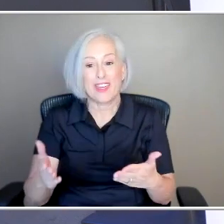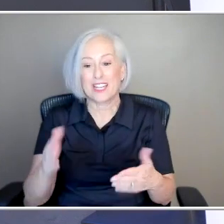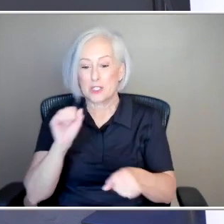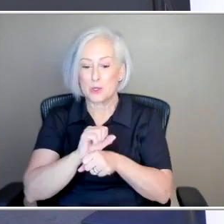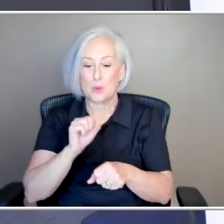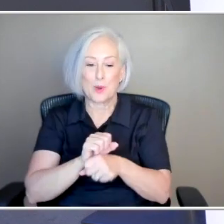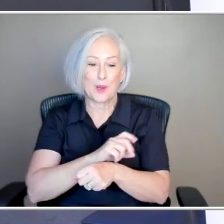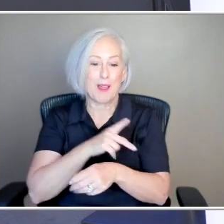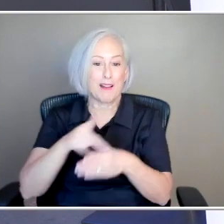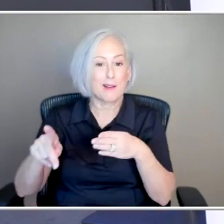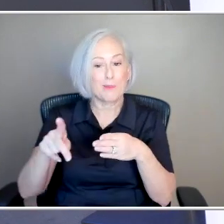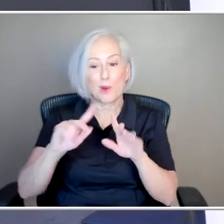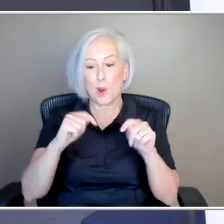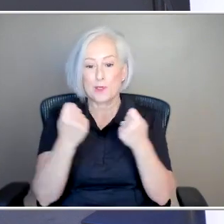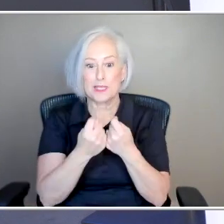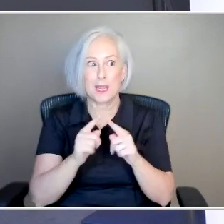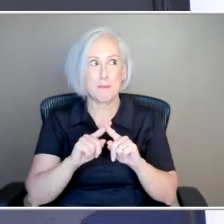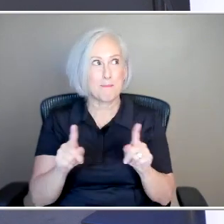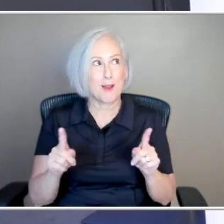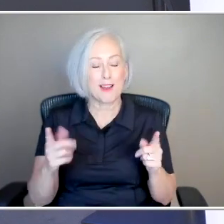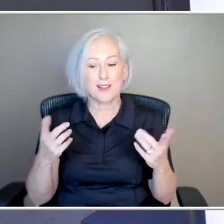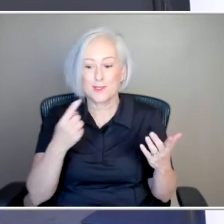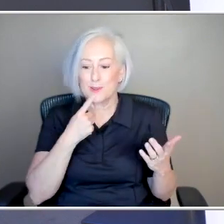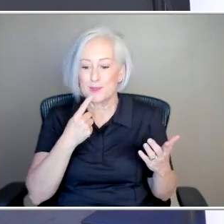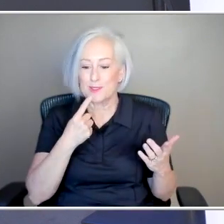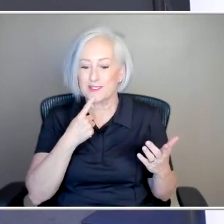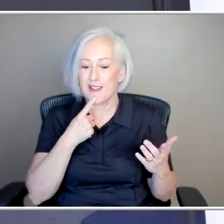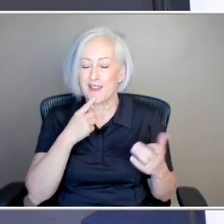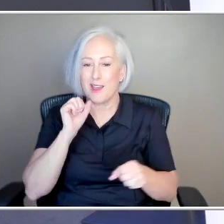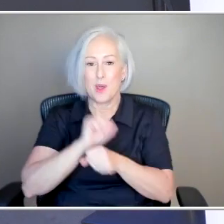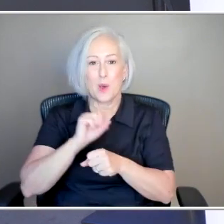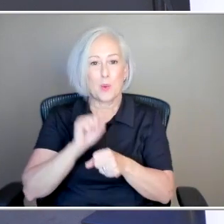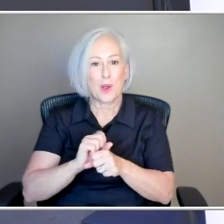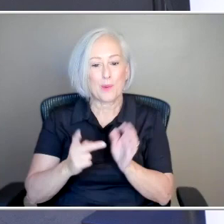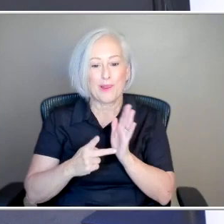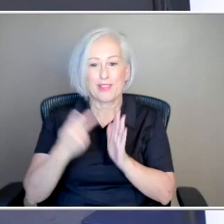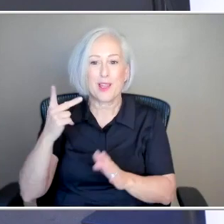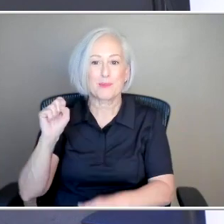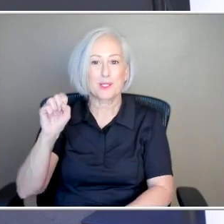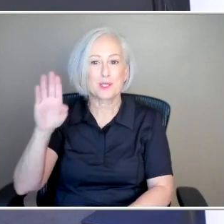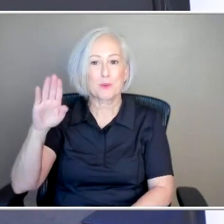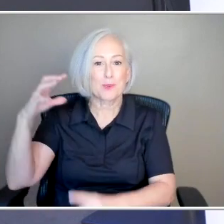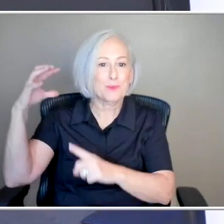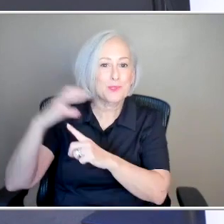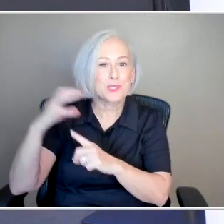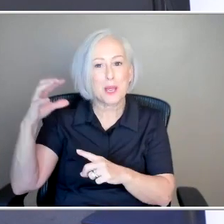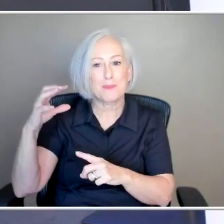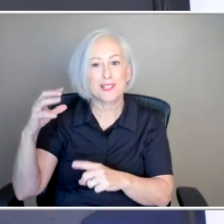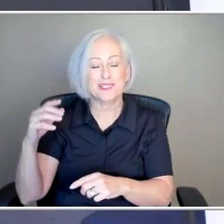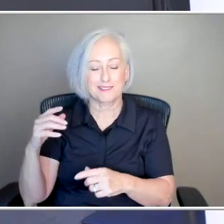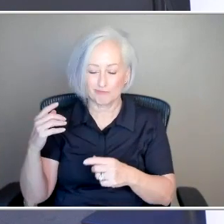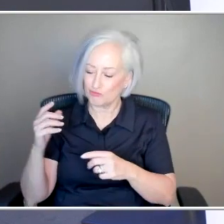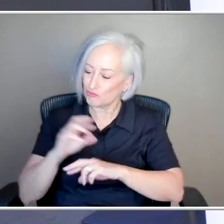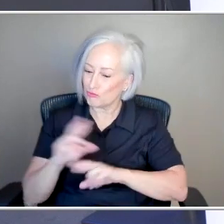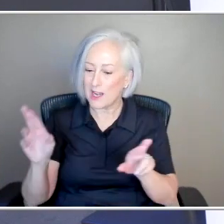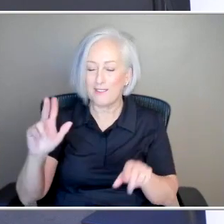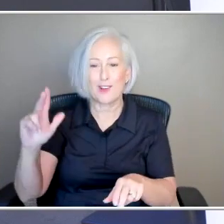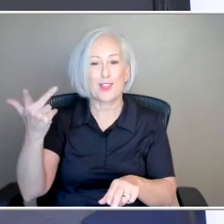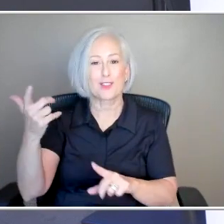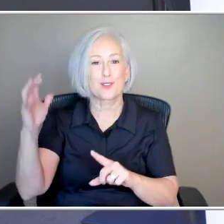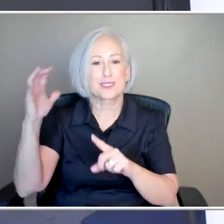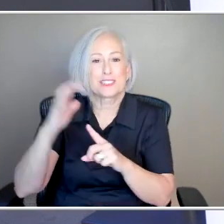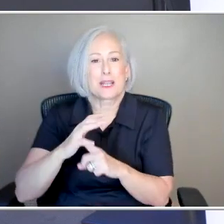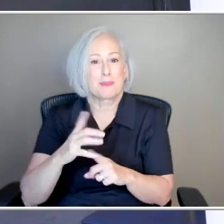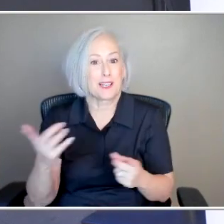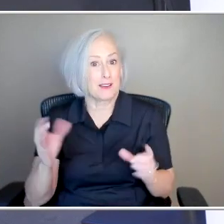like to say you're working with not just the champions, the double champions, going for the three-peat, no pressure? Yeah,